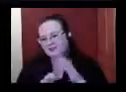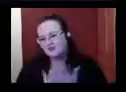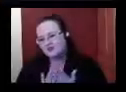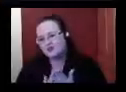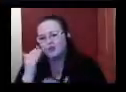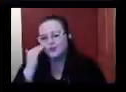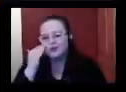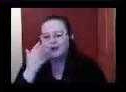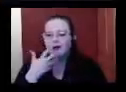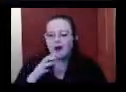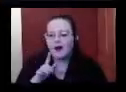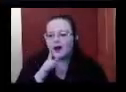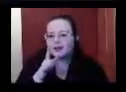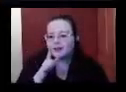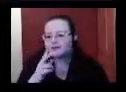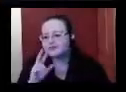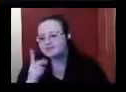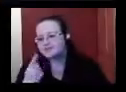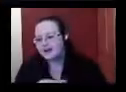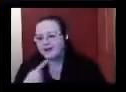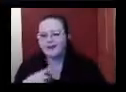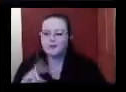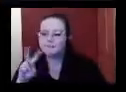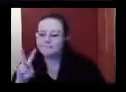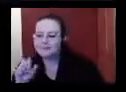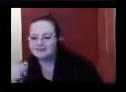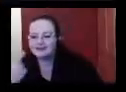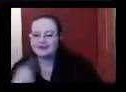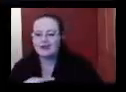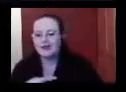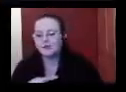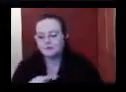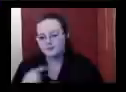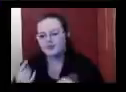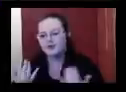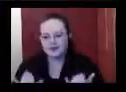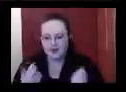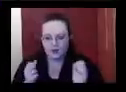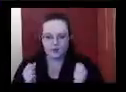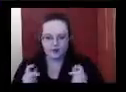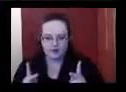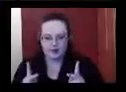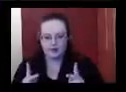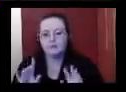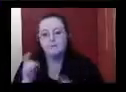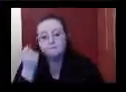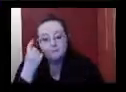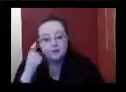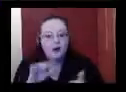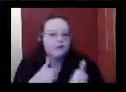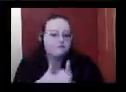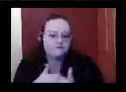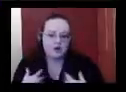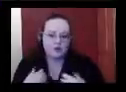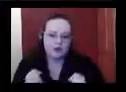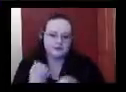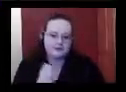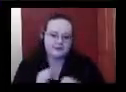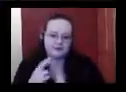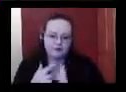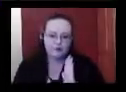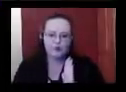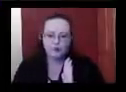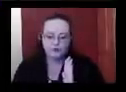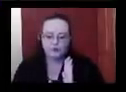know, a hot lunch day or pizza day, those will be permitted with the appropriate health and safety protocols put in place